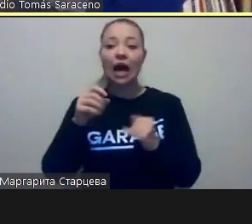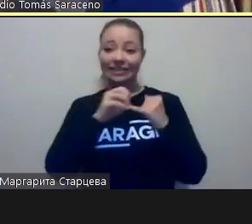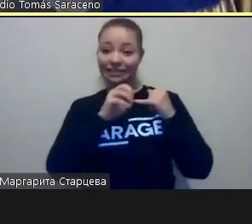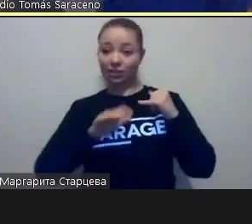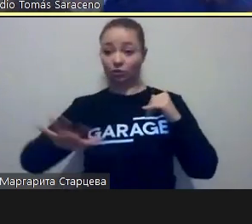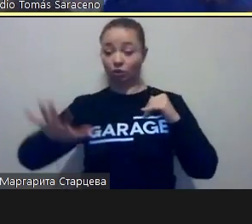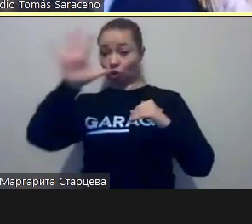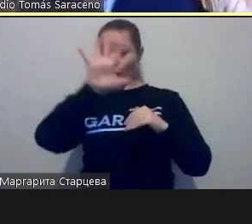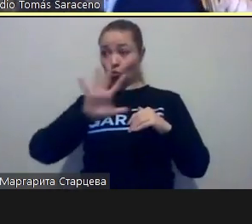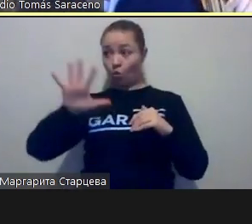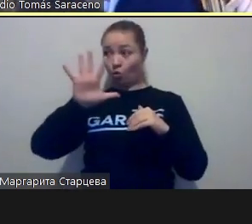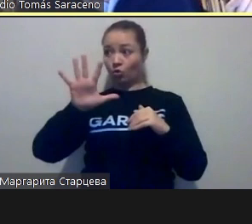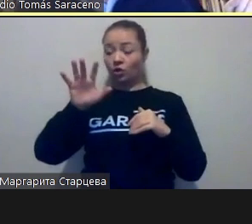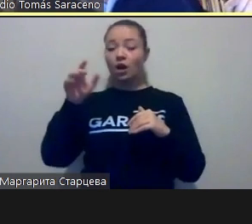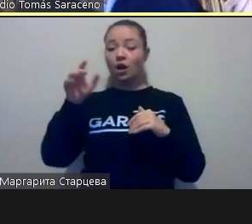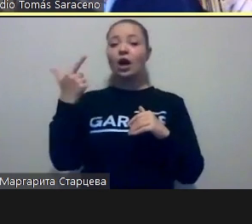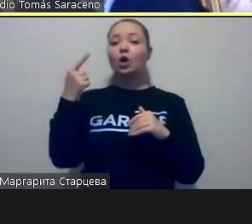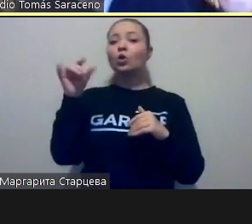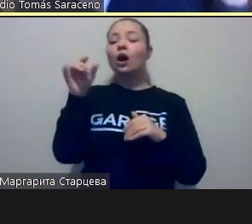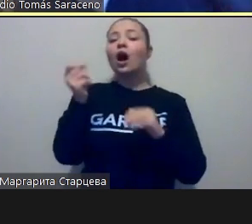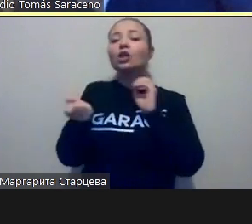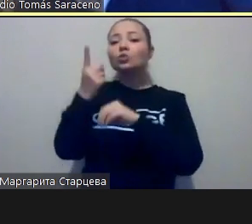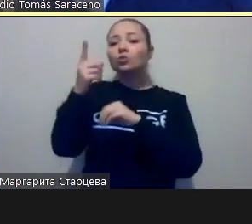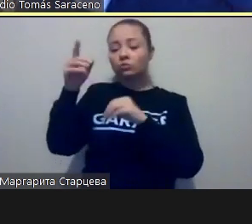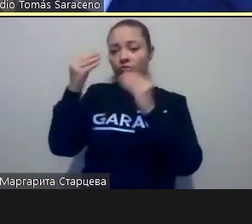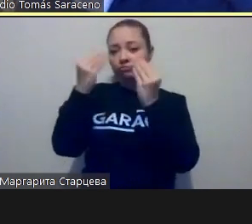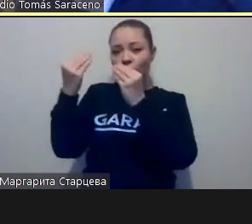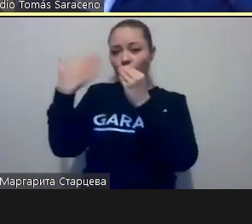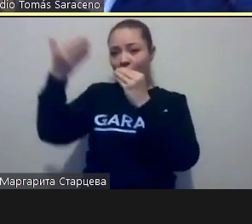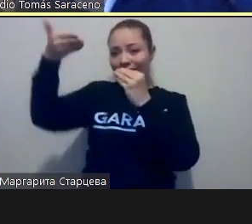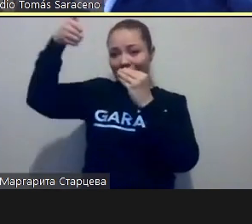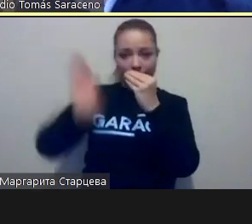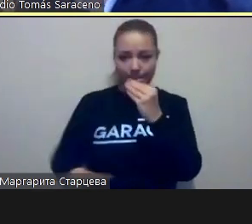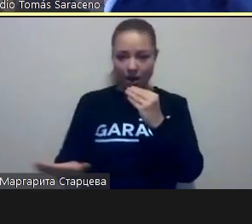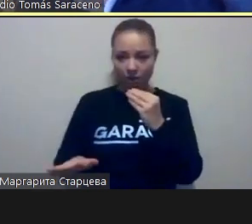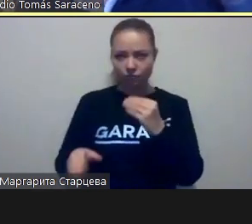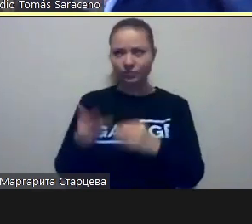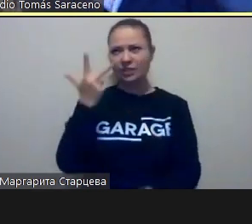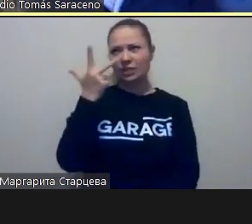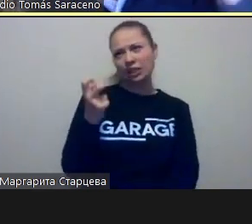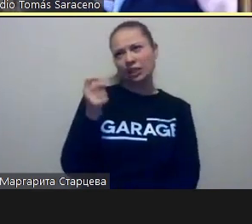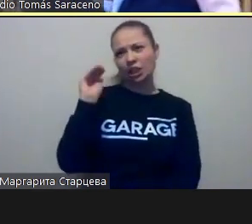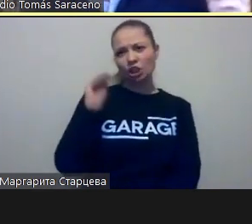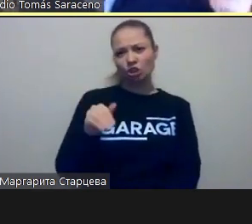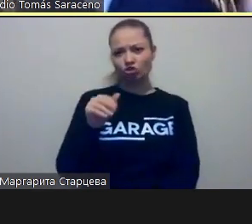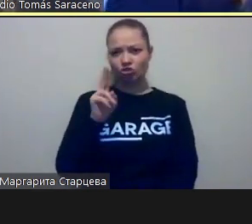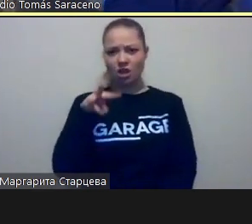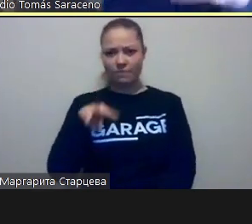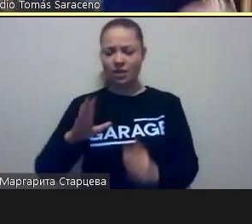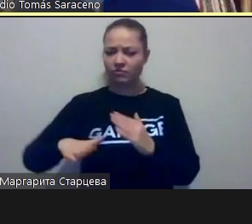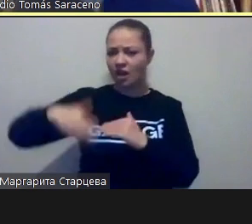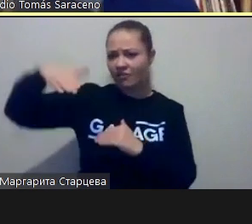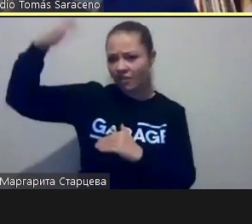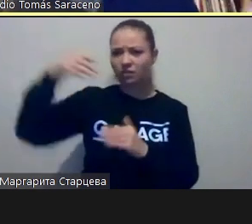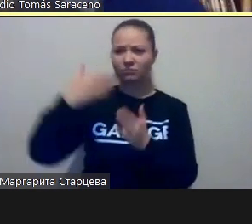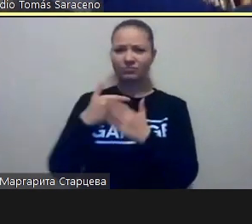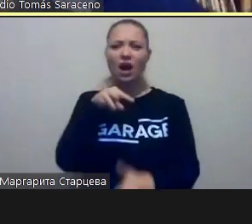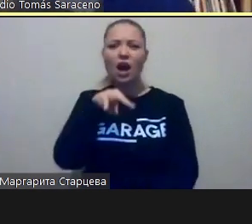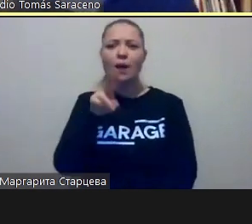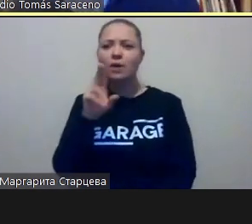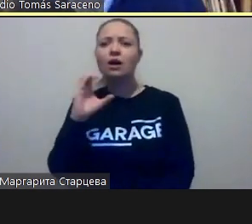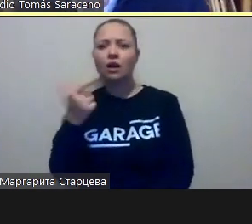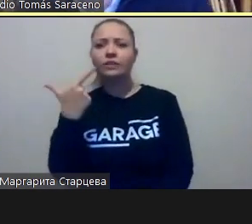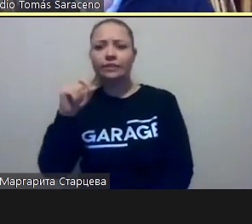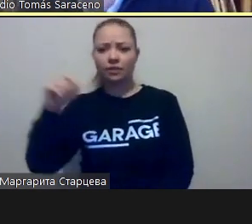is at 400 and something. Now, what I'm trying to claim also with the Aerocene epoch, that space is something that is also